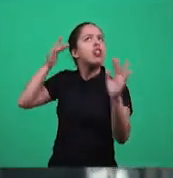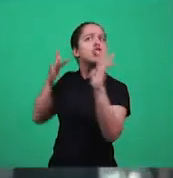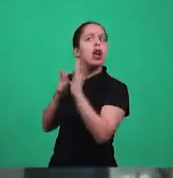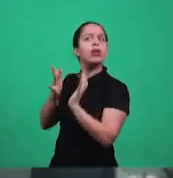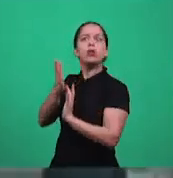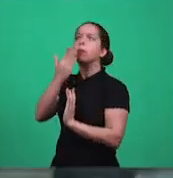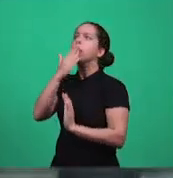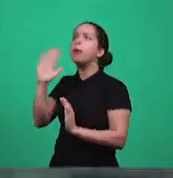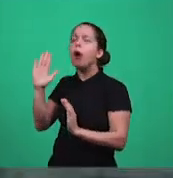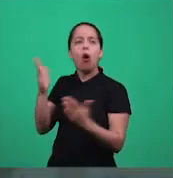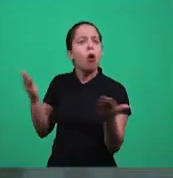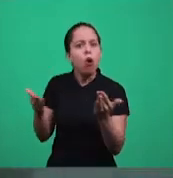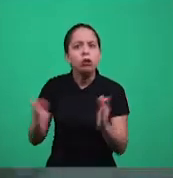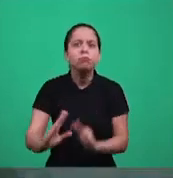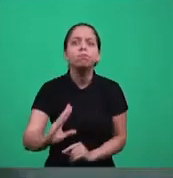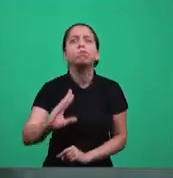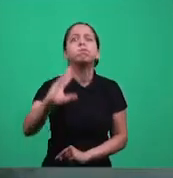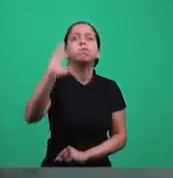about.